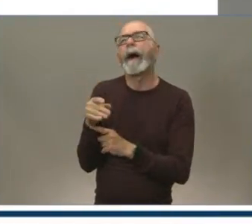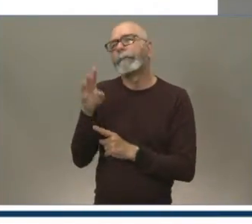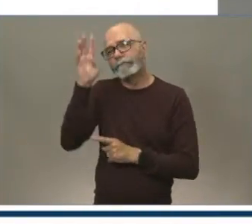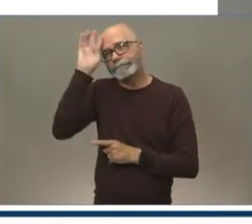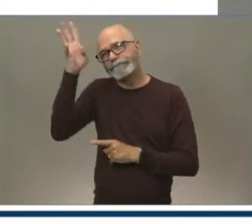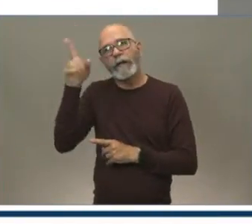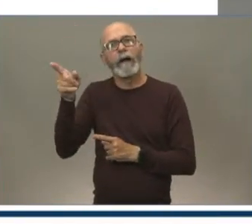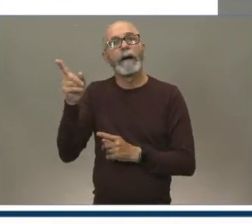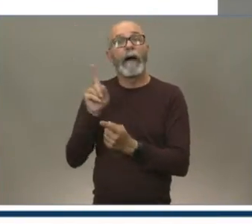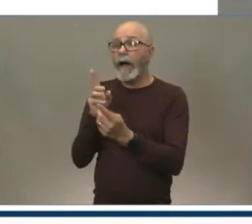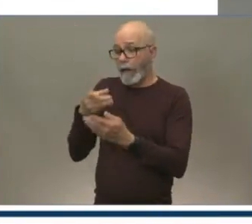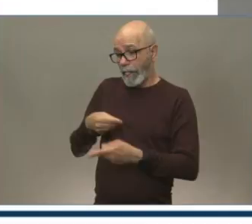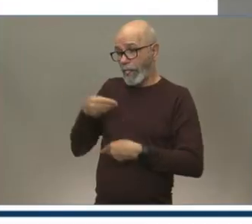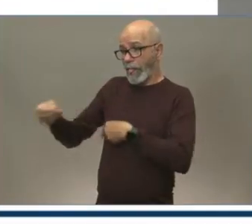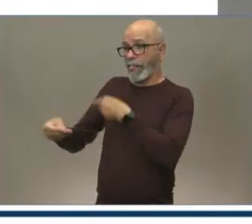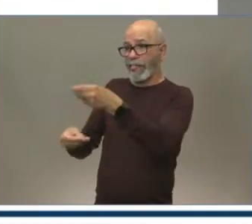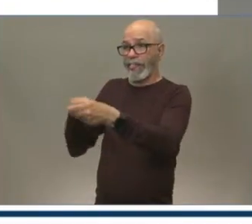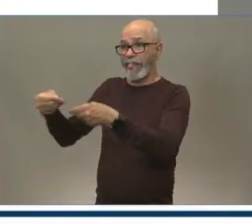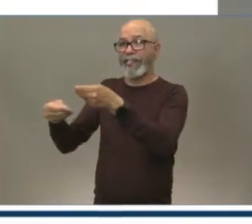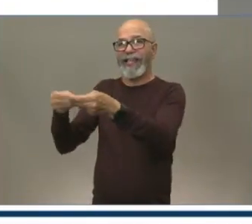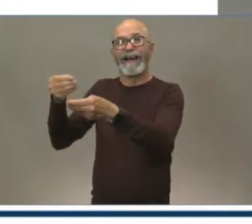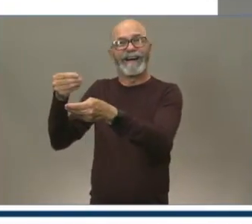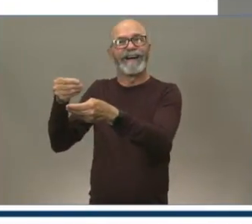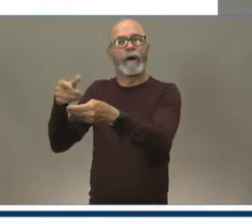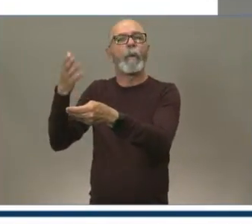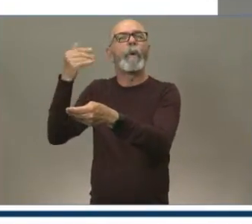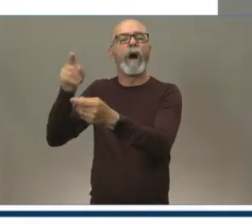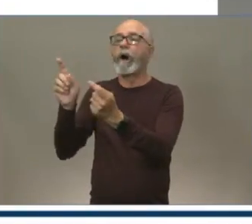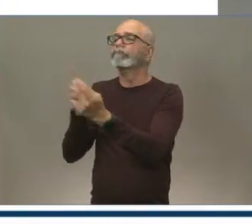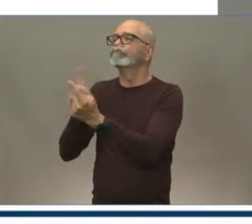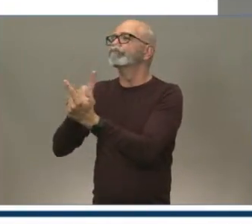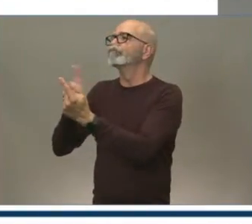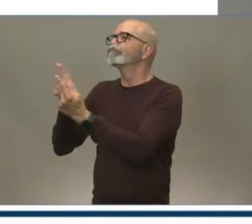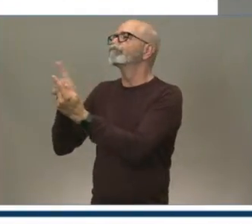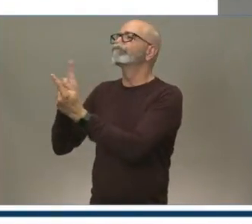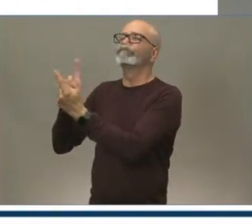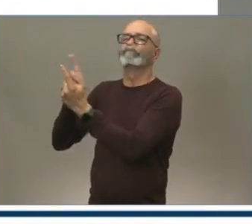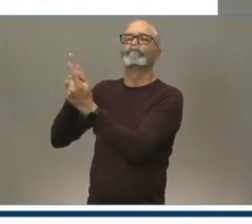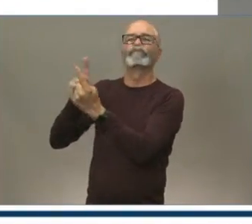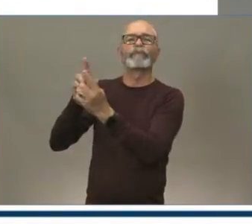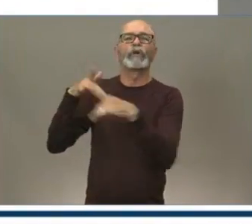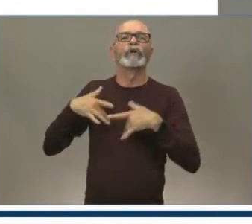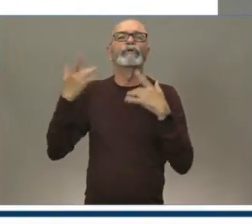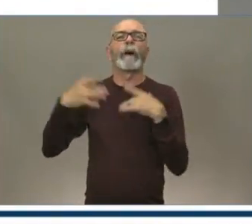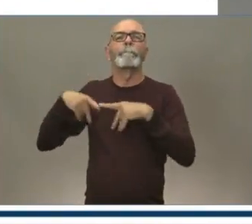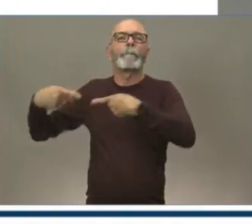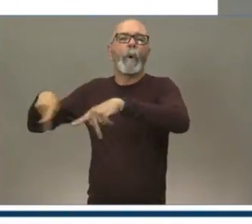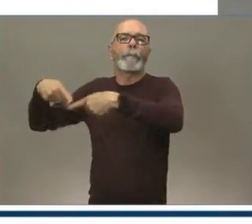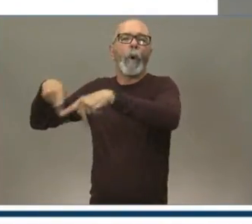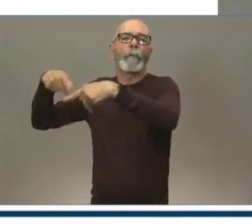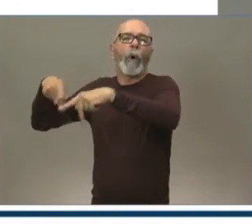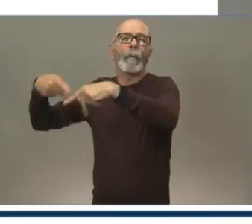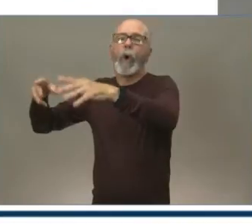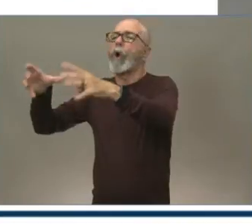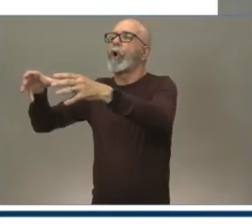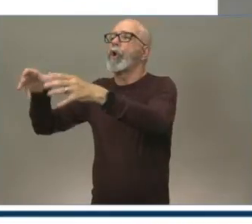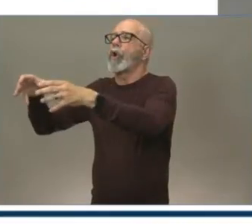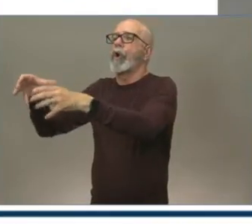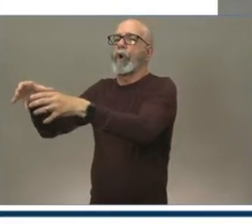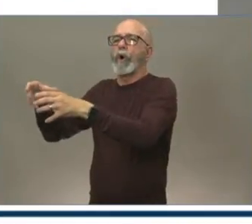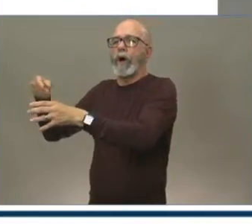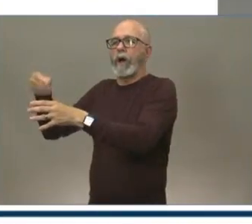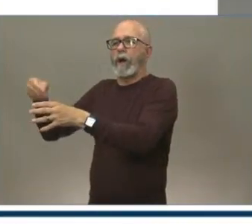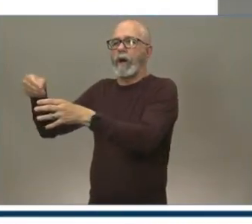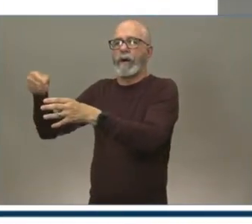of active social lives and doing all sorts of activity with other people. We all of us, what we need to do now